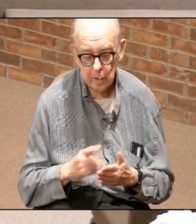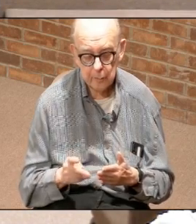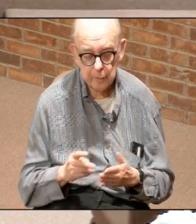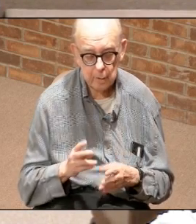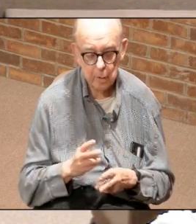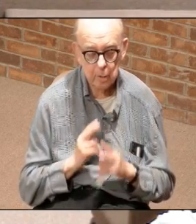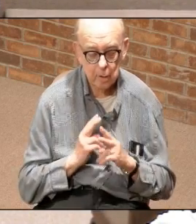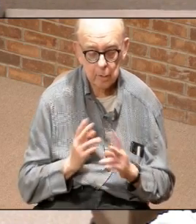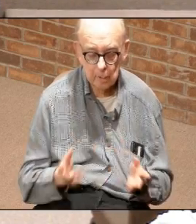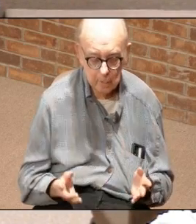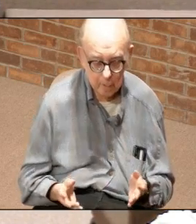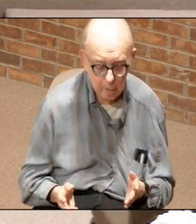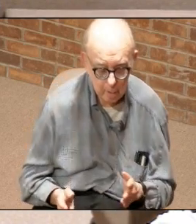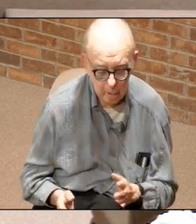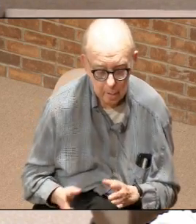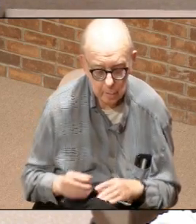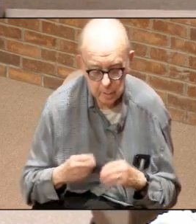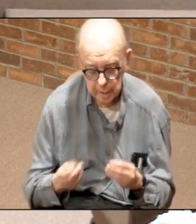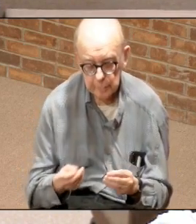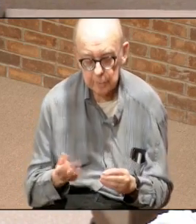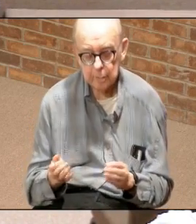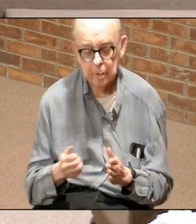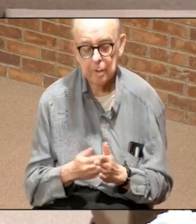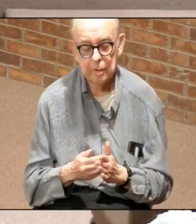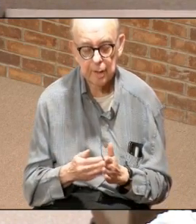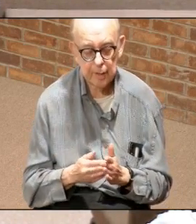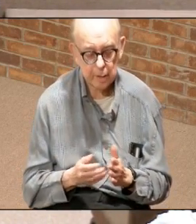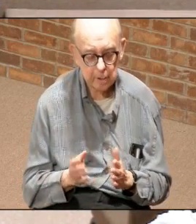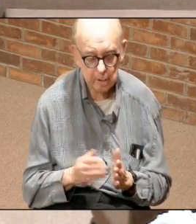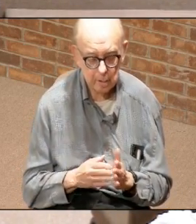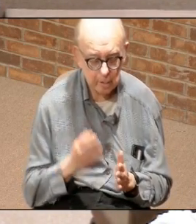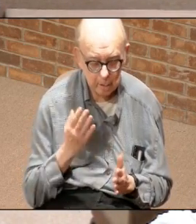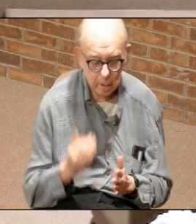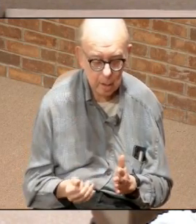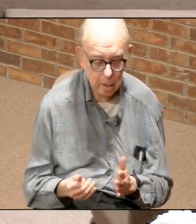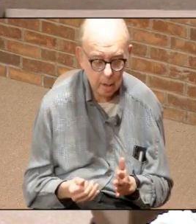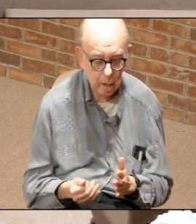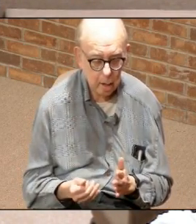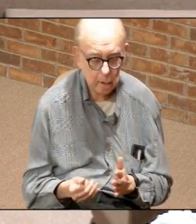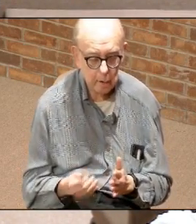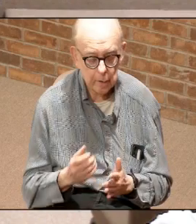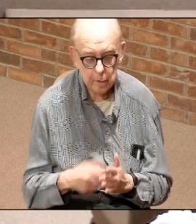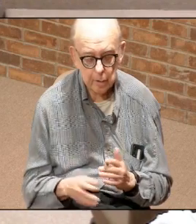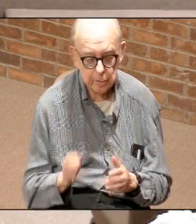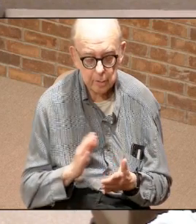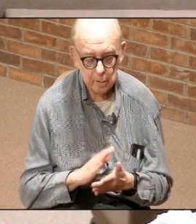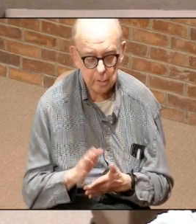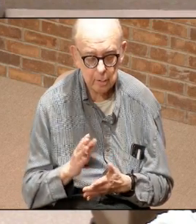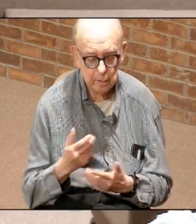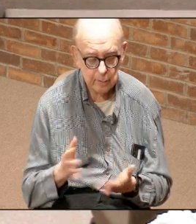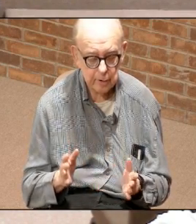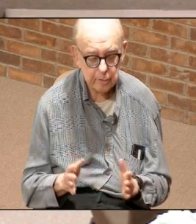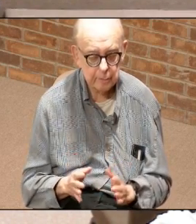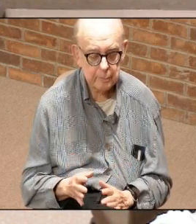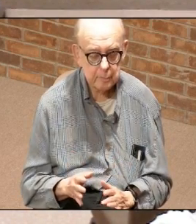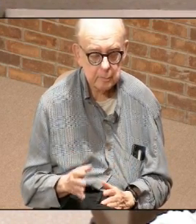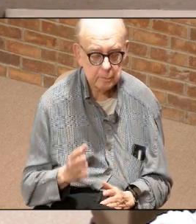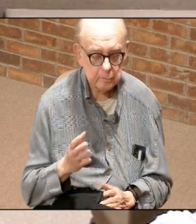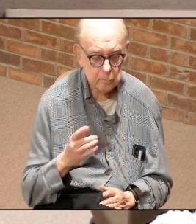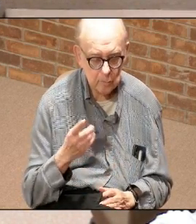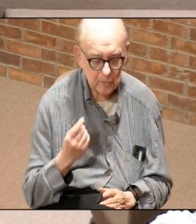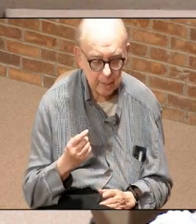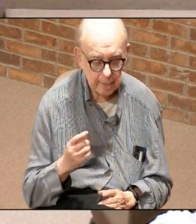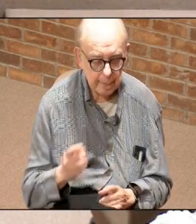Are you going to give them $10,000 back? I don't think so. Can I tell you why the cost of college is so bad? And then I'll finish. Because the